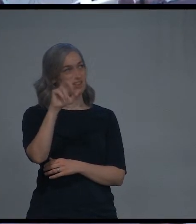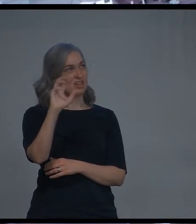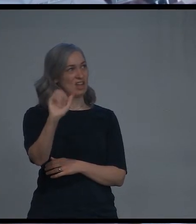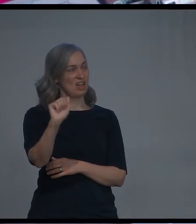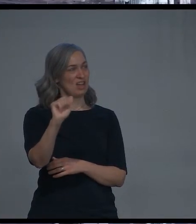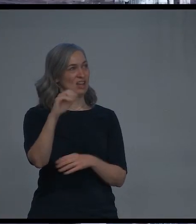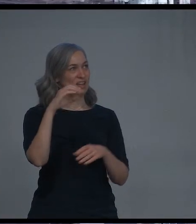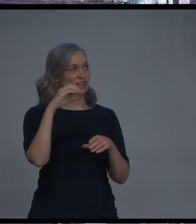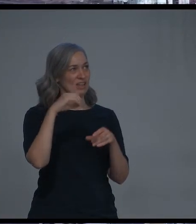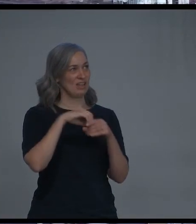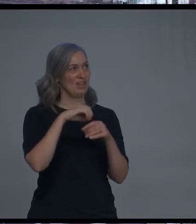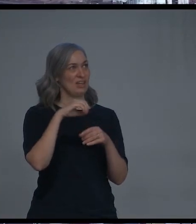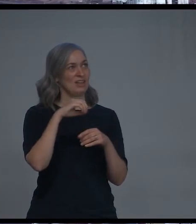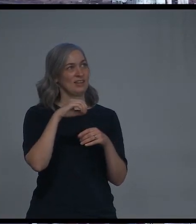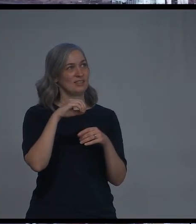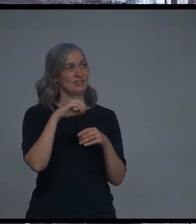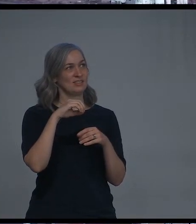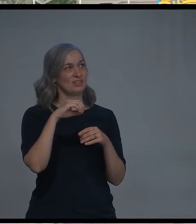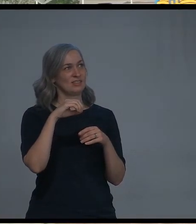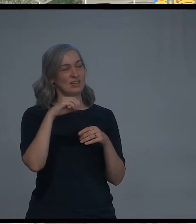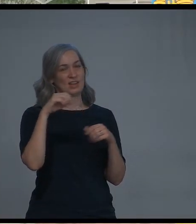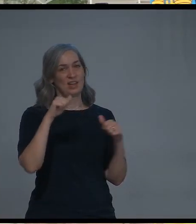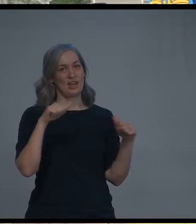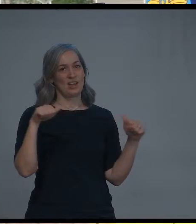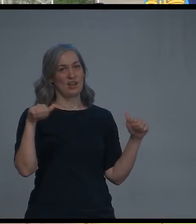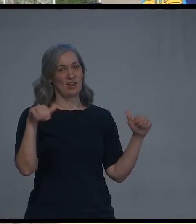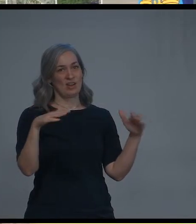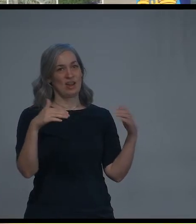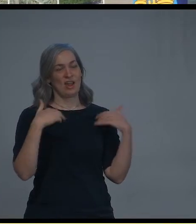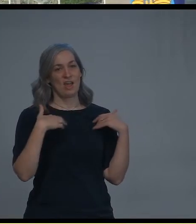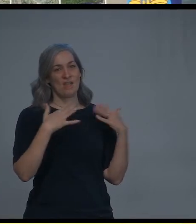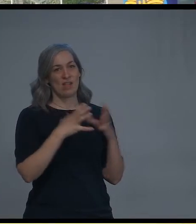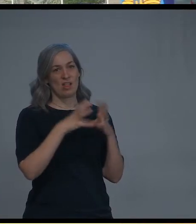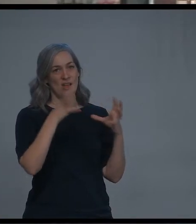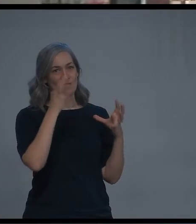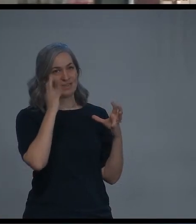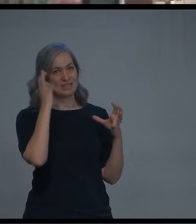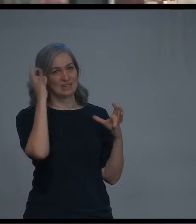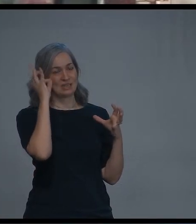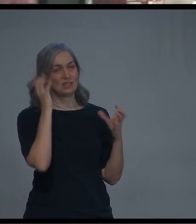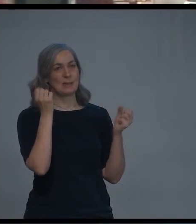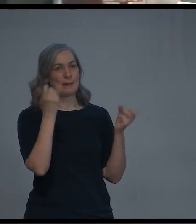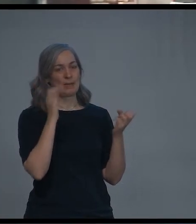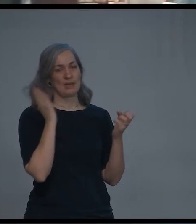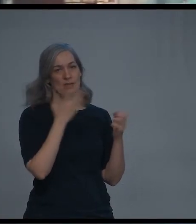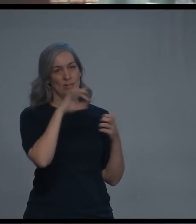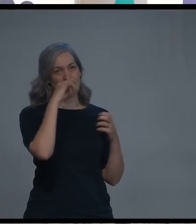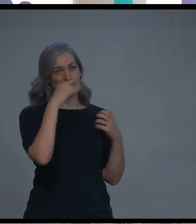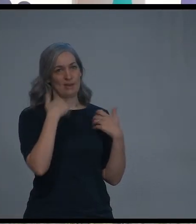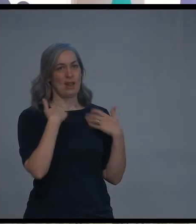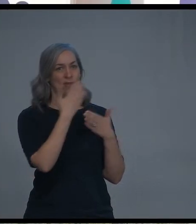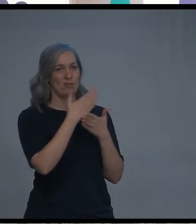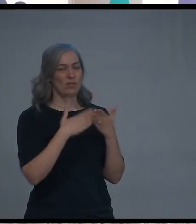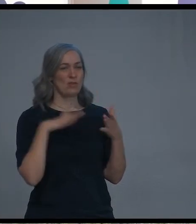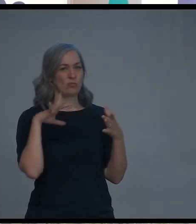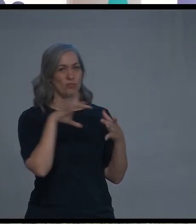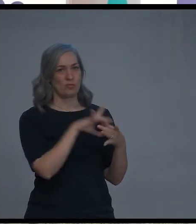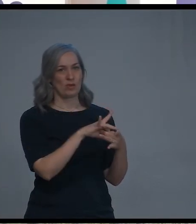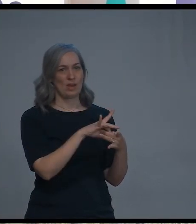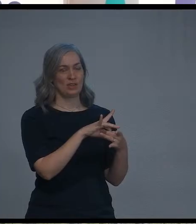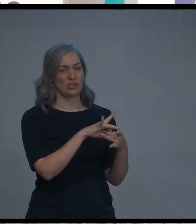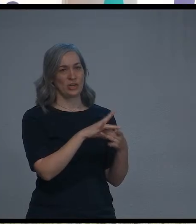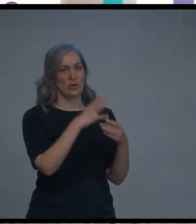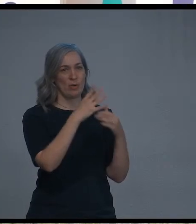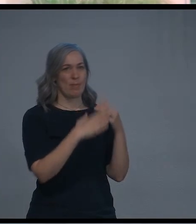in the Sierra Madres, largely populated by Tarahumara Indians. And most of our kids, many of them, have some connection, some